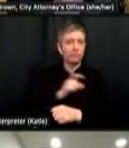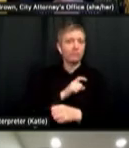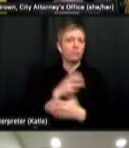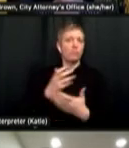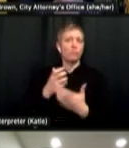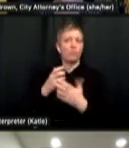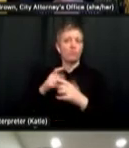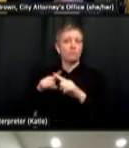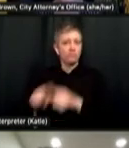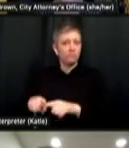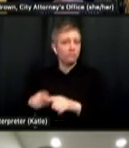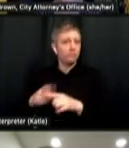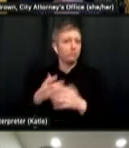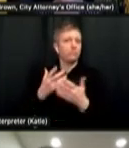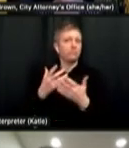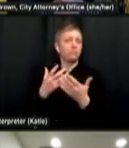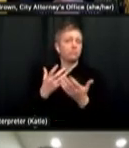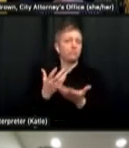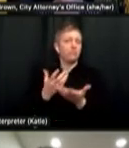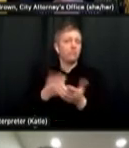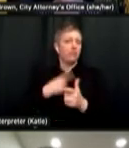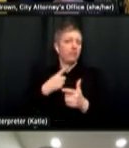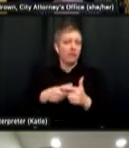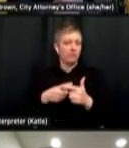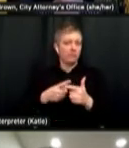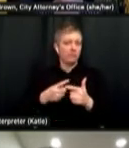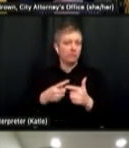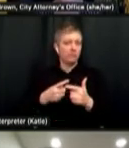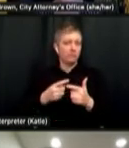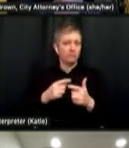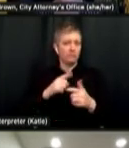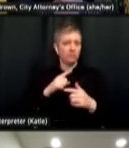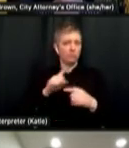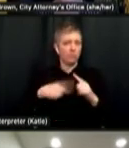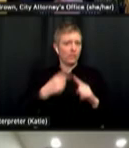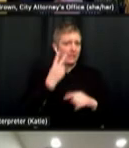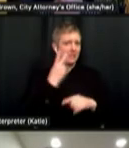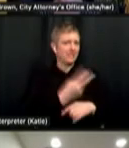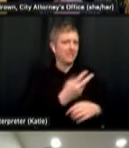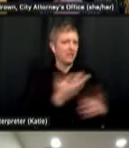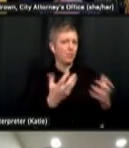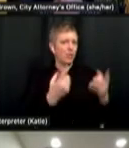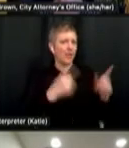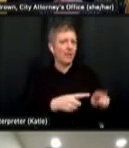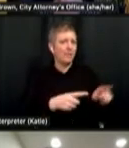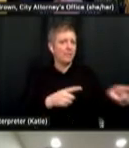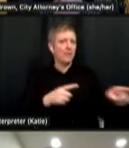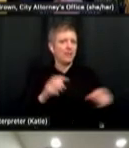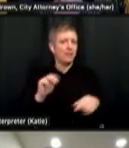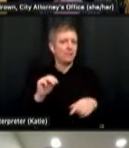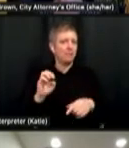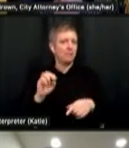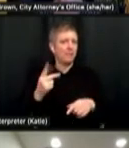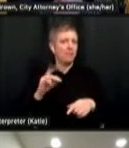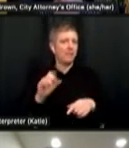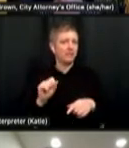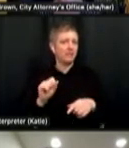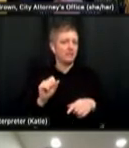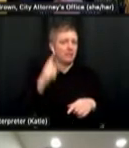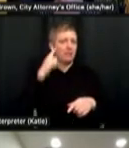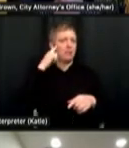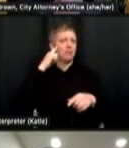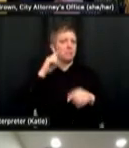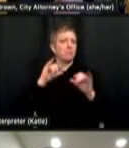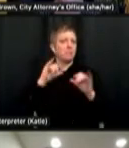when they see incidents like what happened in Memphis and the possibility of something similar happening here,